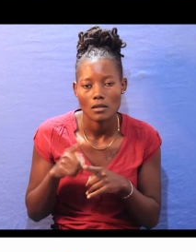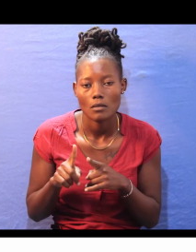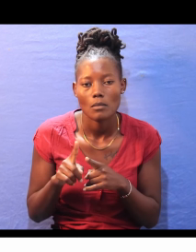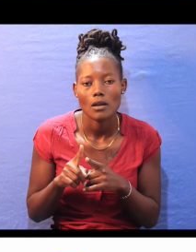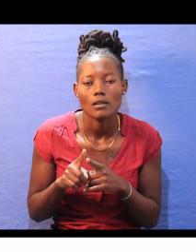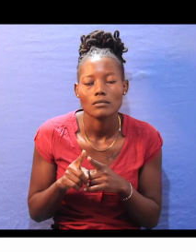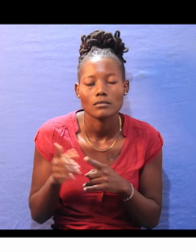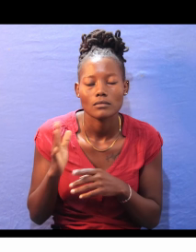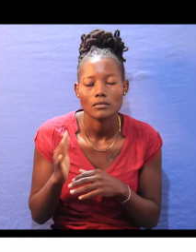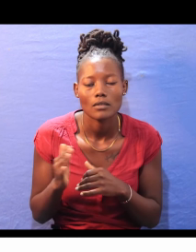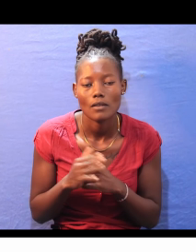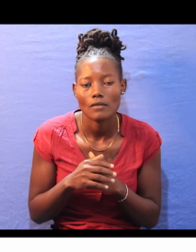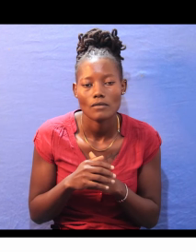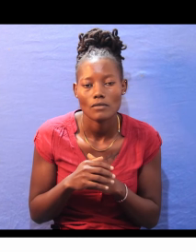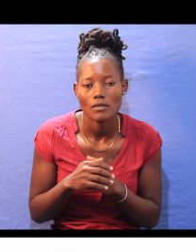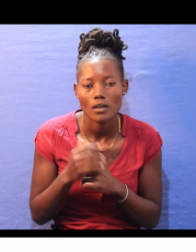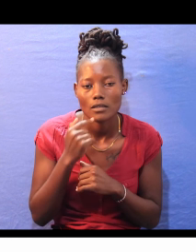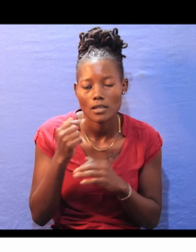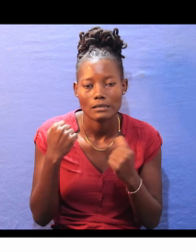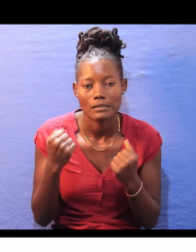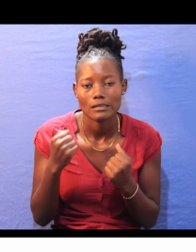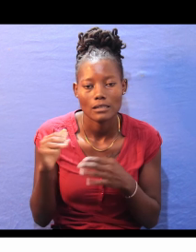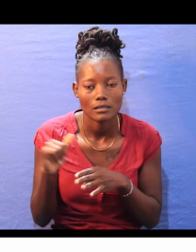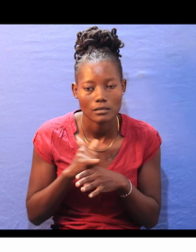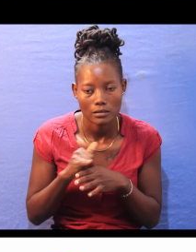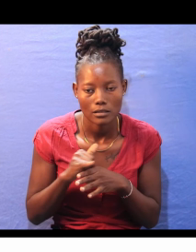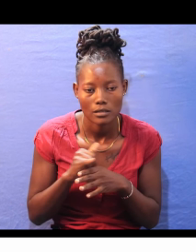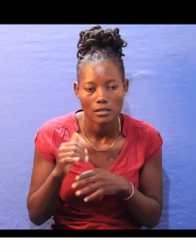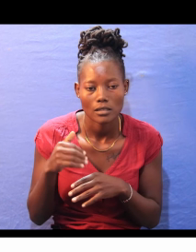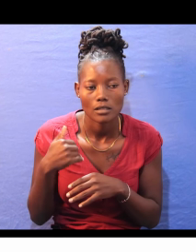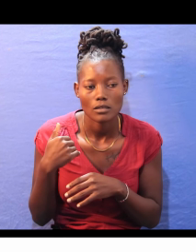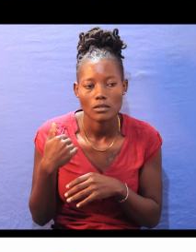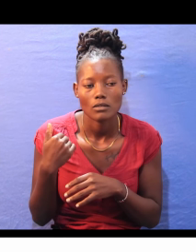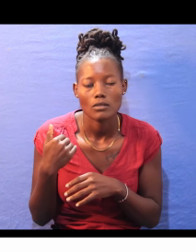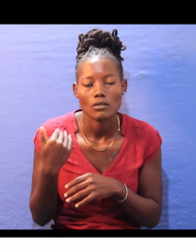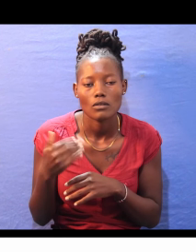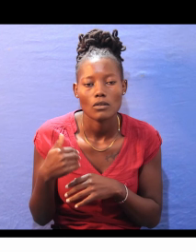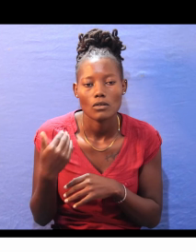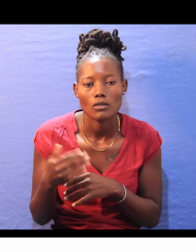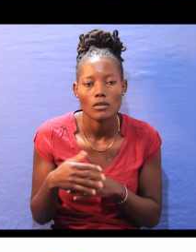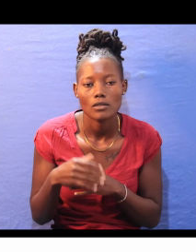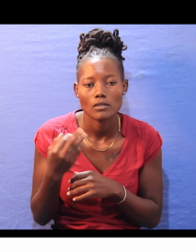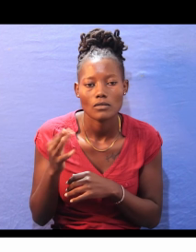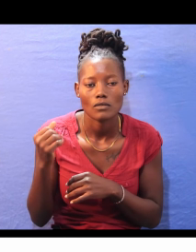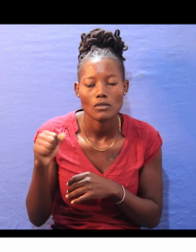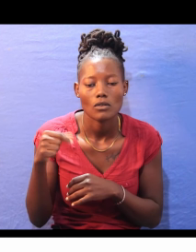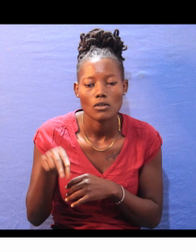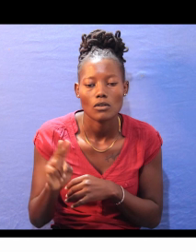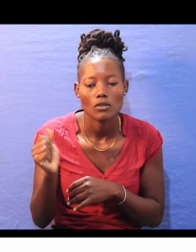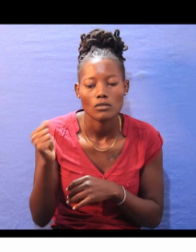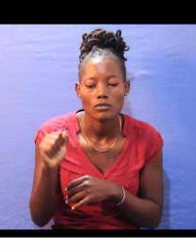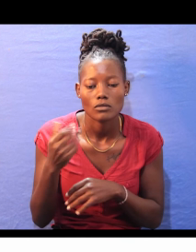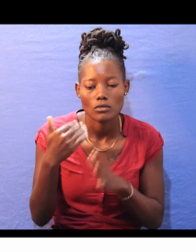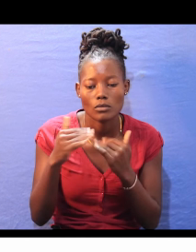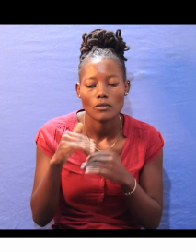never should strength training overtake the need for sports performance.